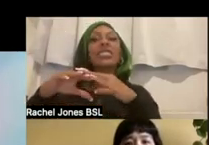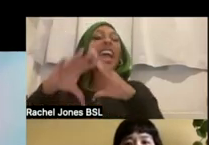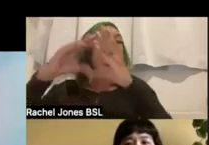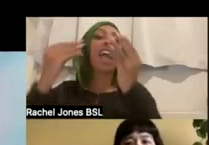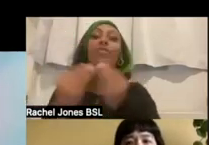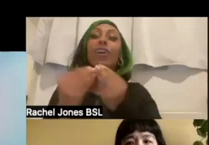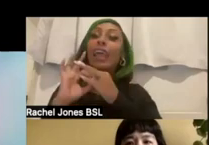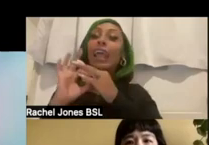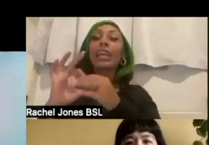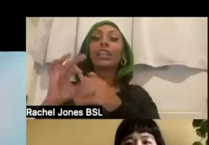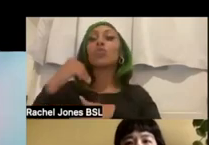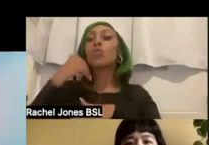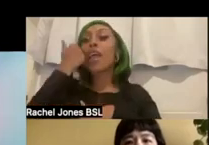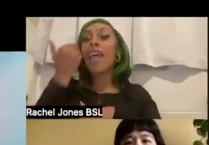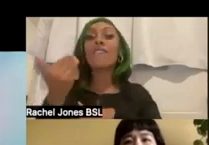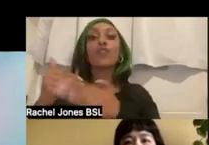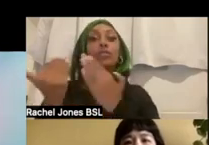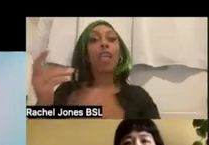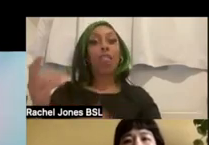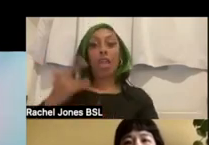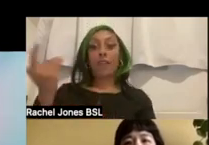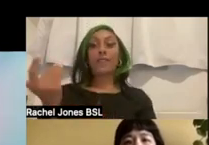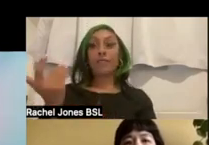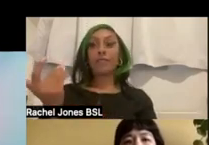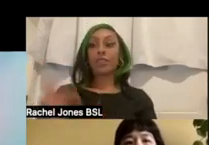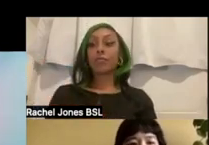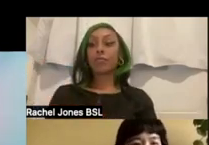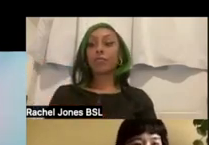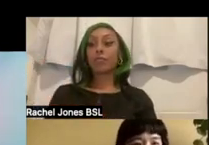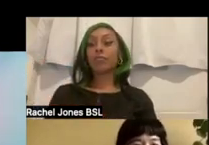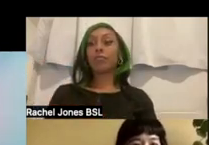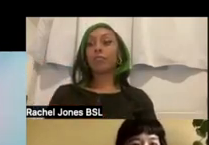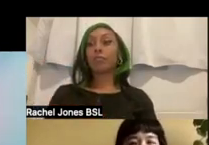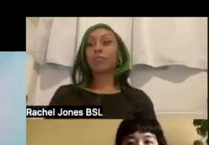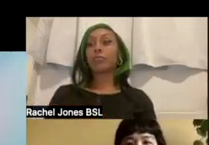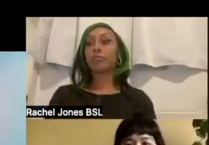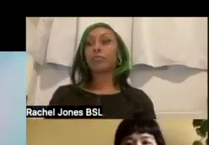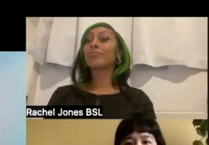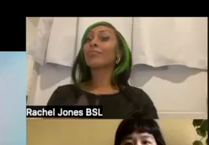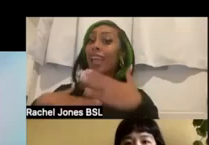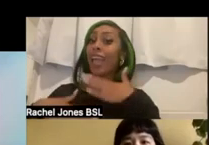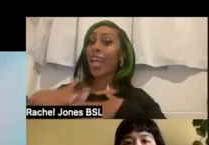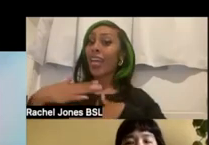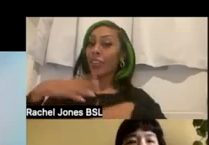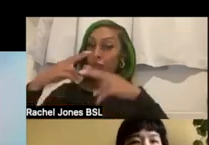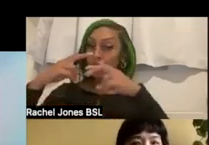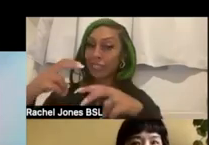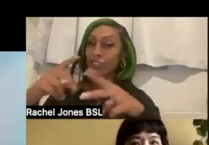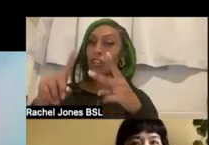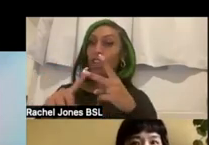Now, if we're talking about the ethics of research, particularly when researching issues of inequalities or working